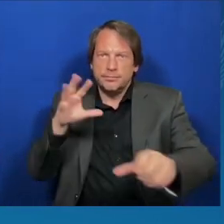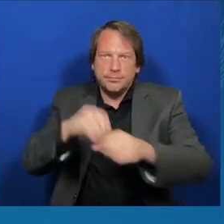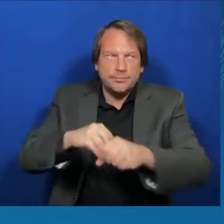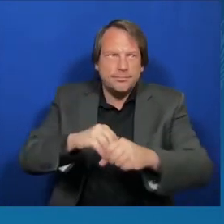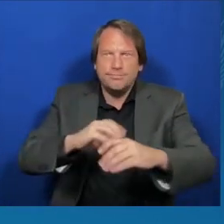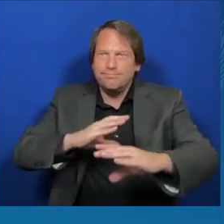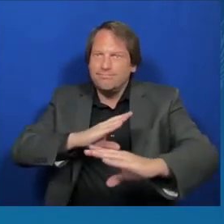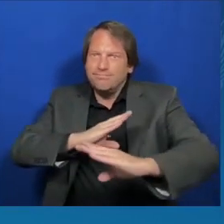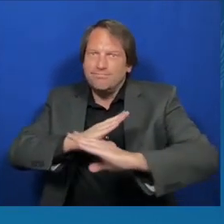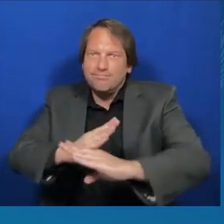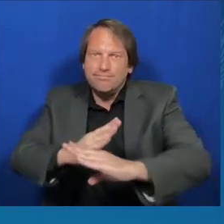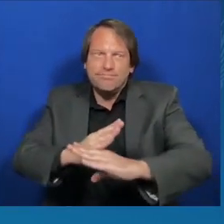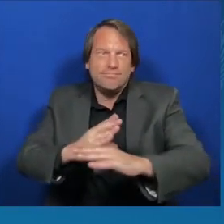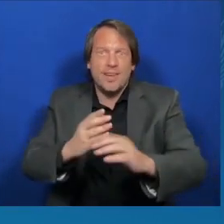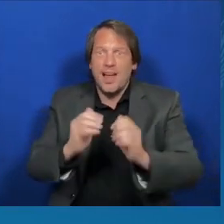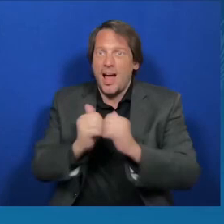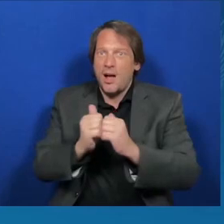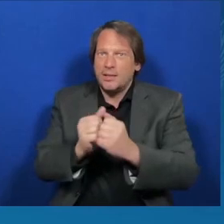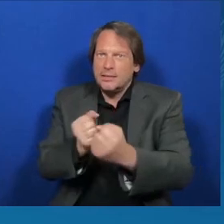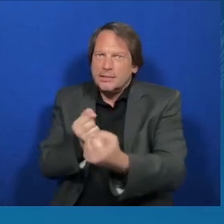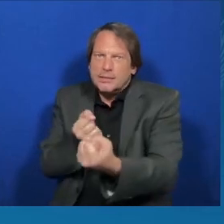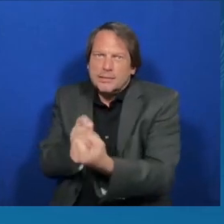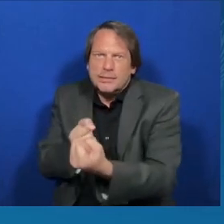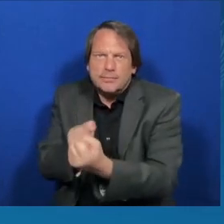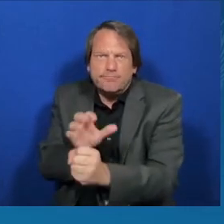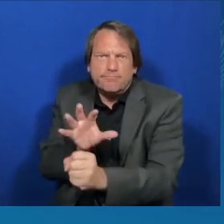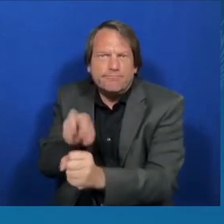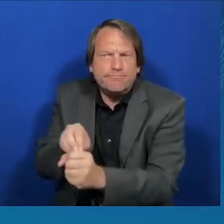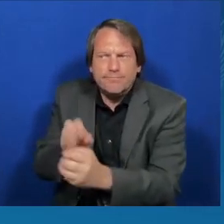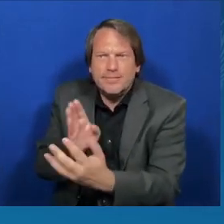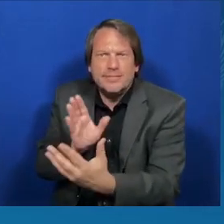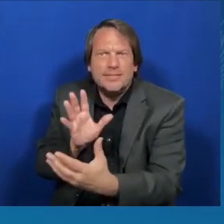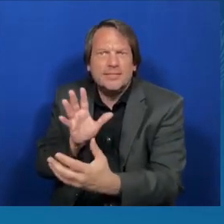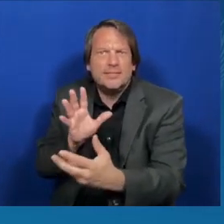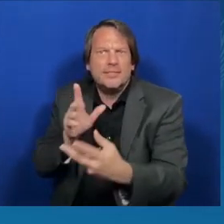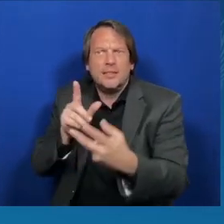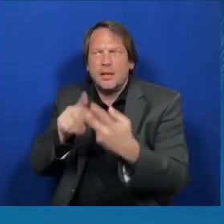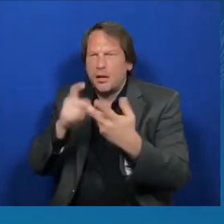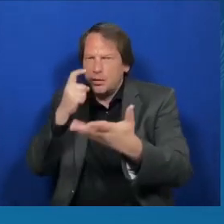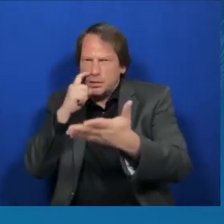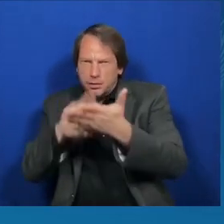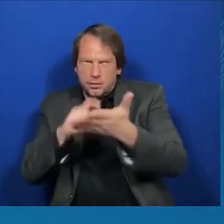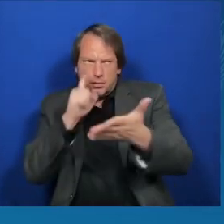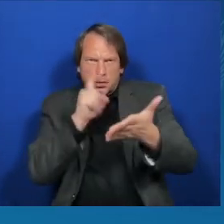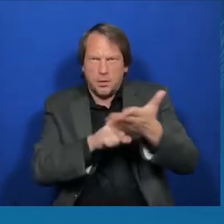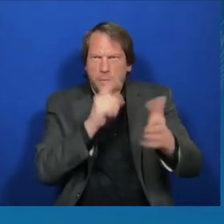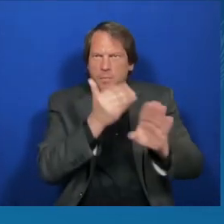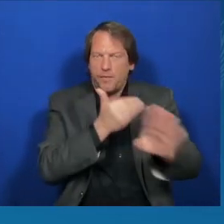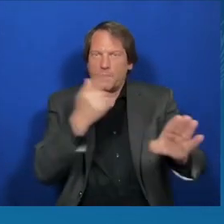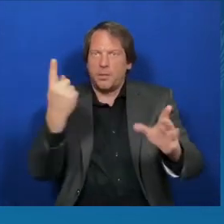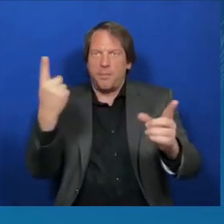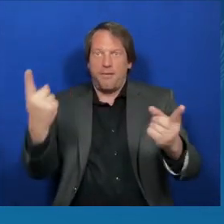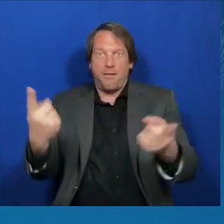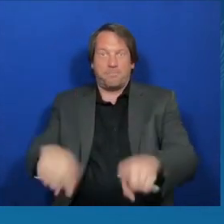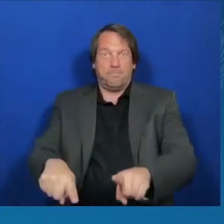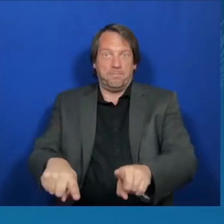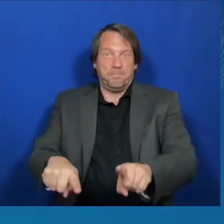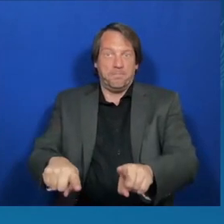those professionals with the information that we actually have that helps people to see the